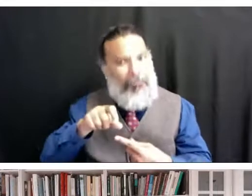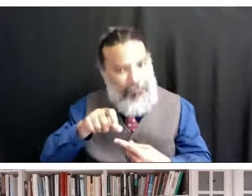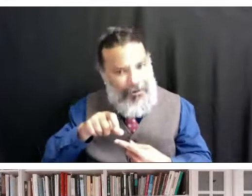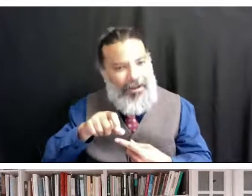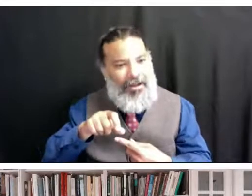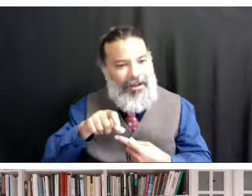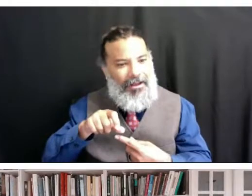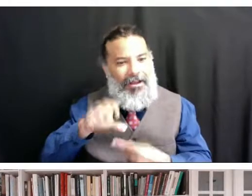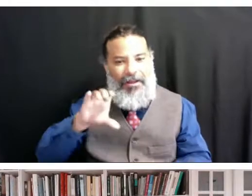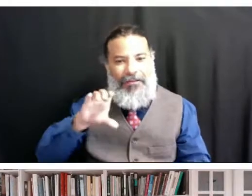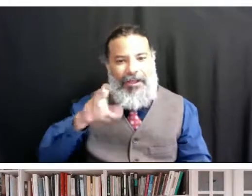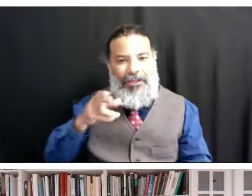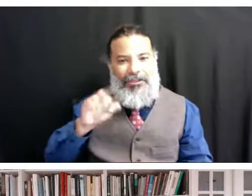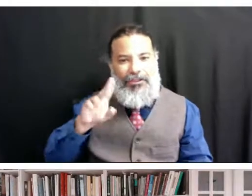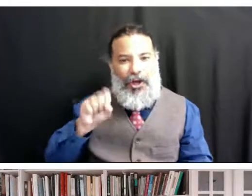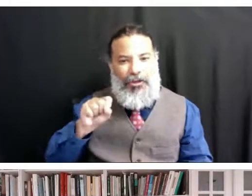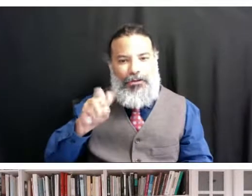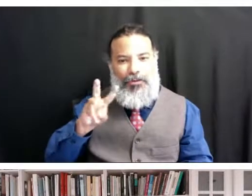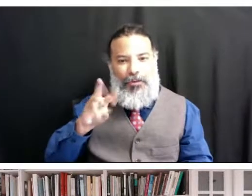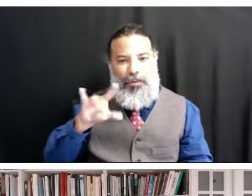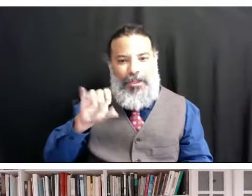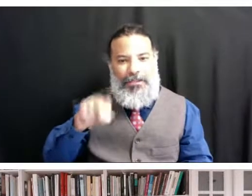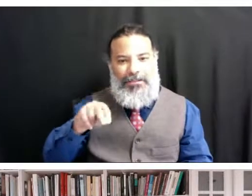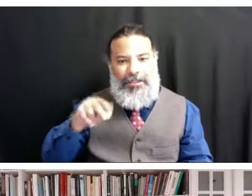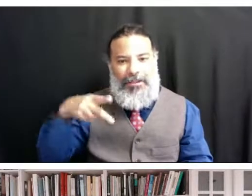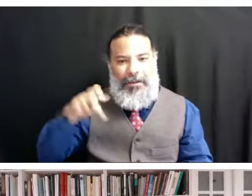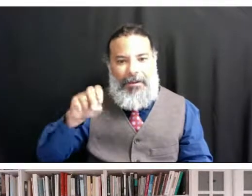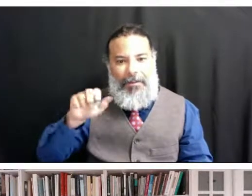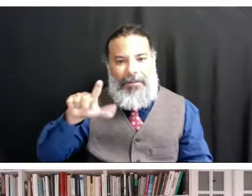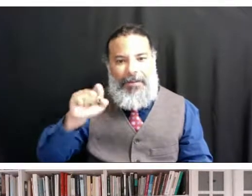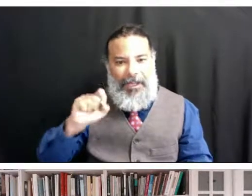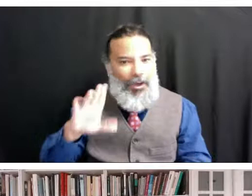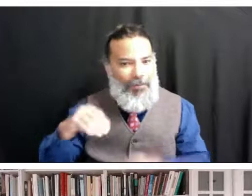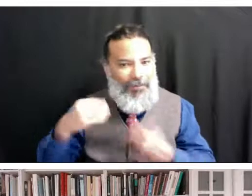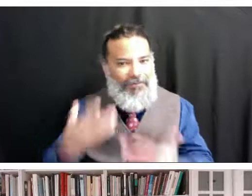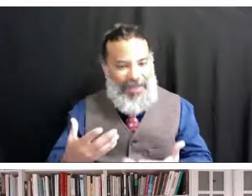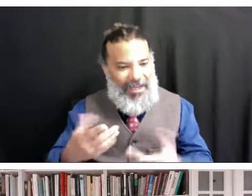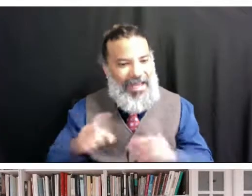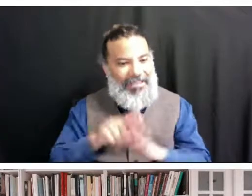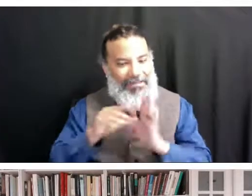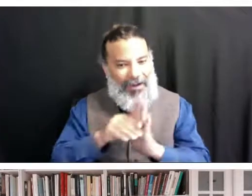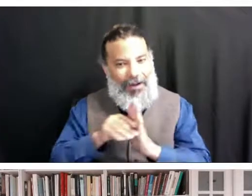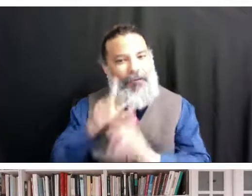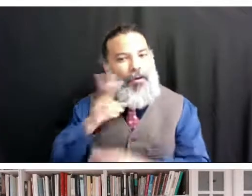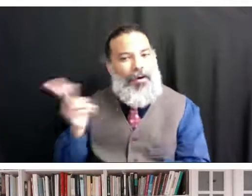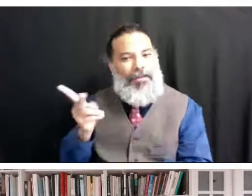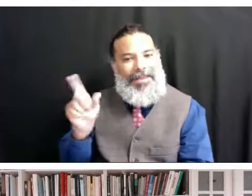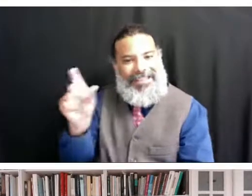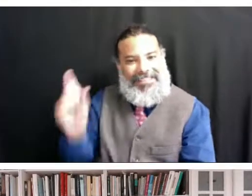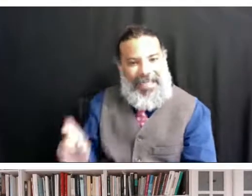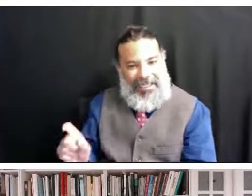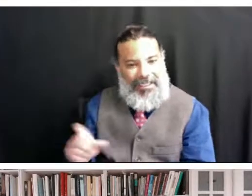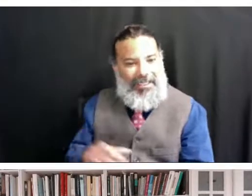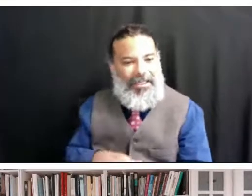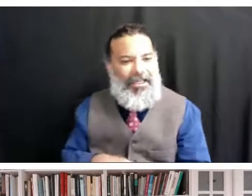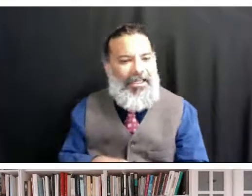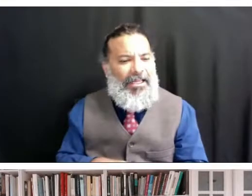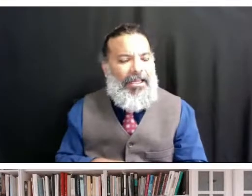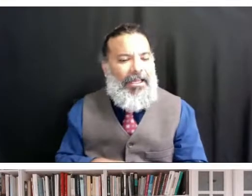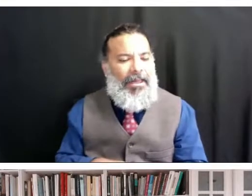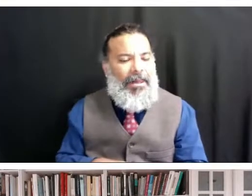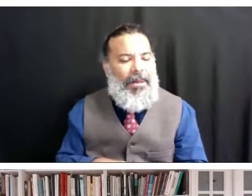Charles Wilson Peale provided as a model for Andre and Frazzoni. And it reminded me